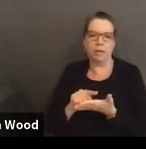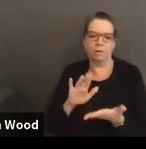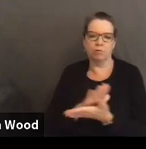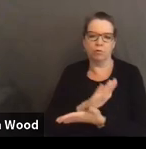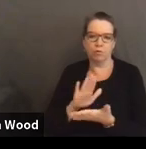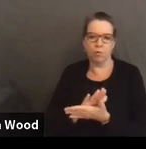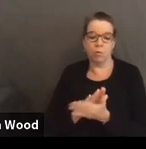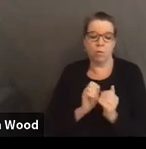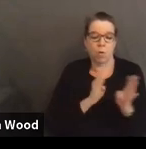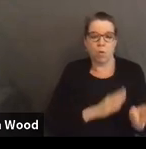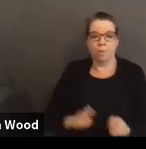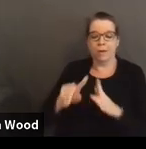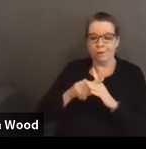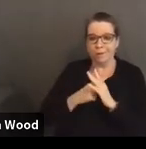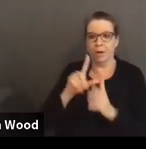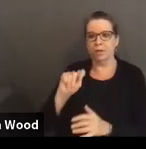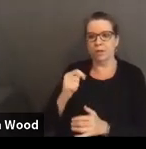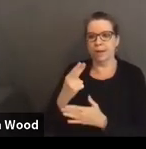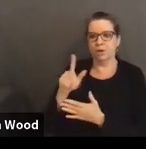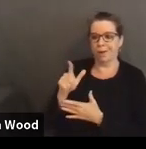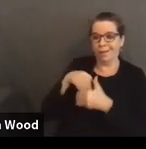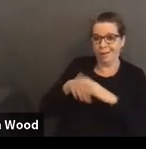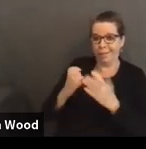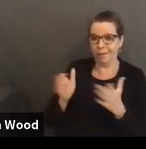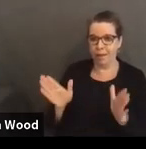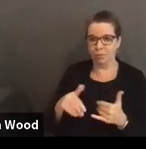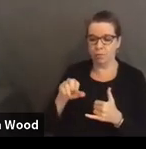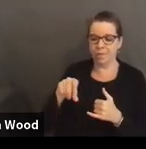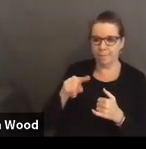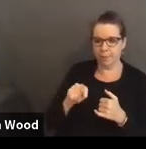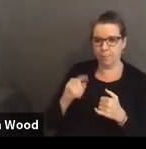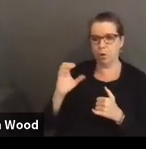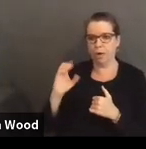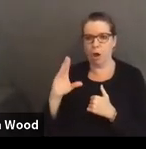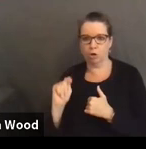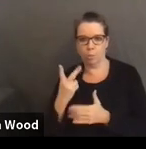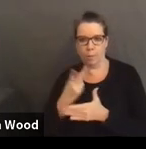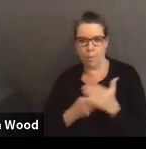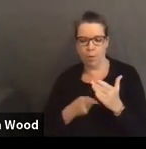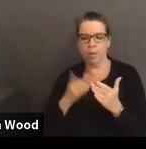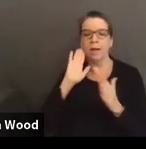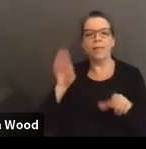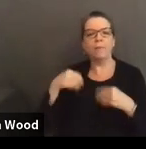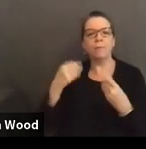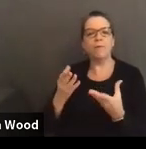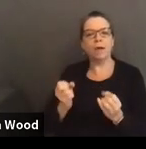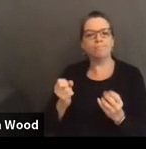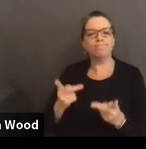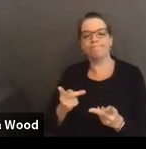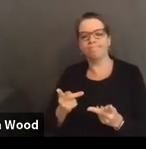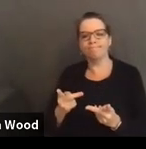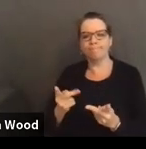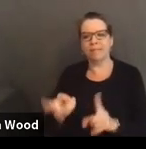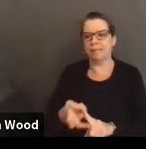plans to launch THL in the classroom in September and October. This will provide an opportunity to bring